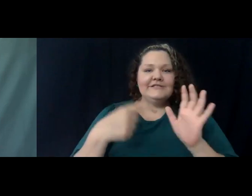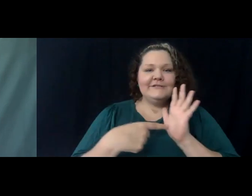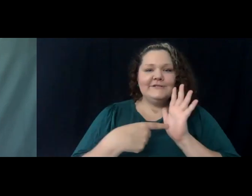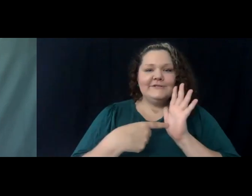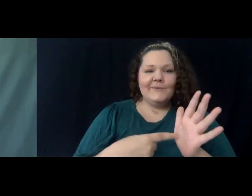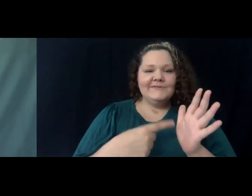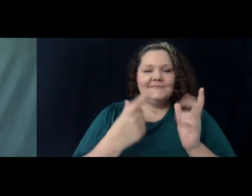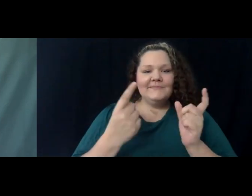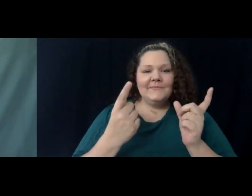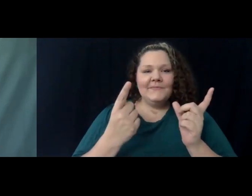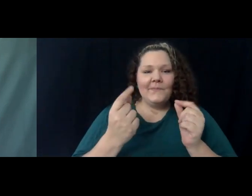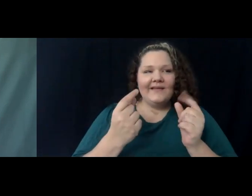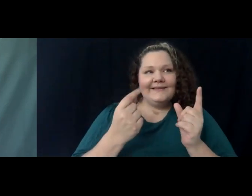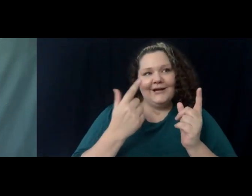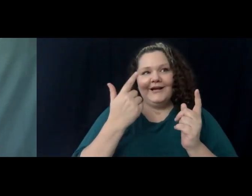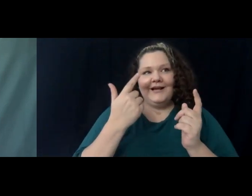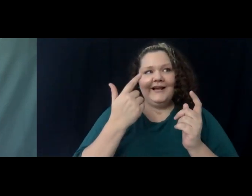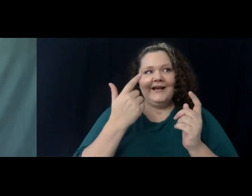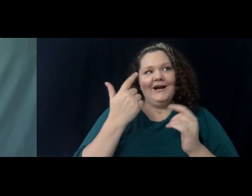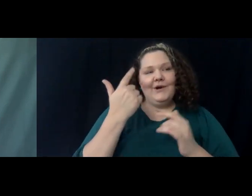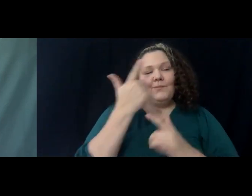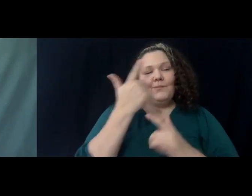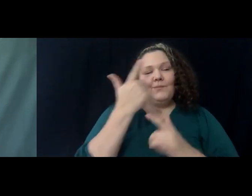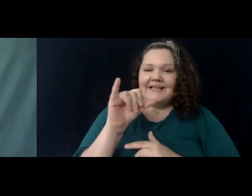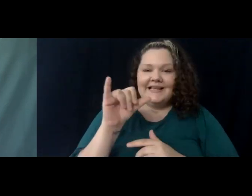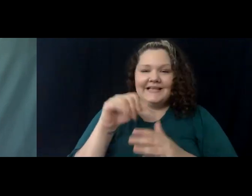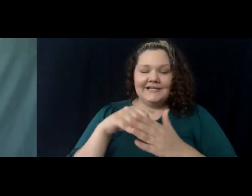makes music visual.